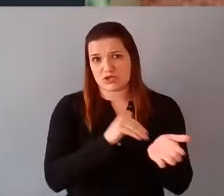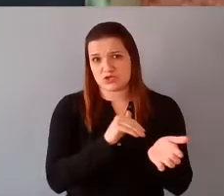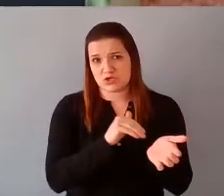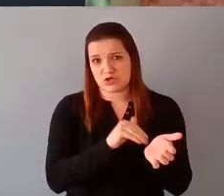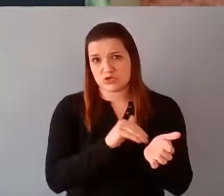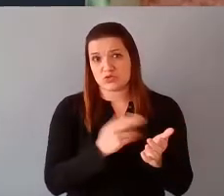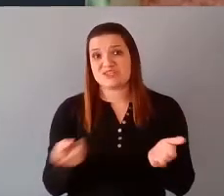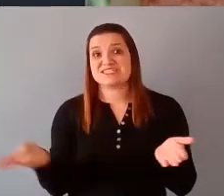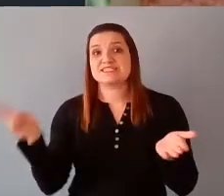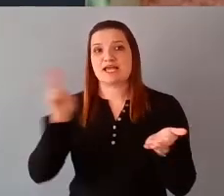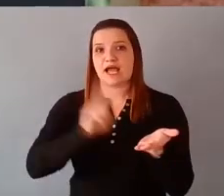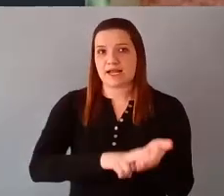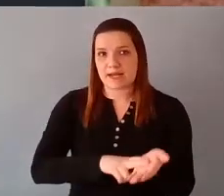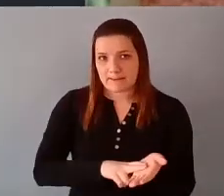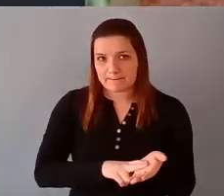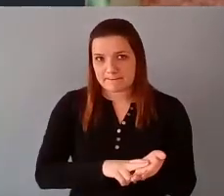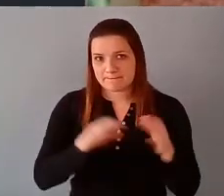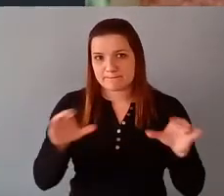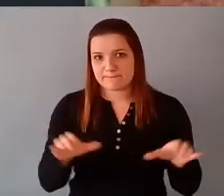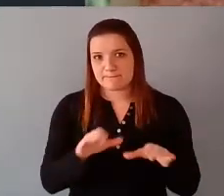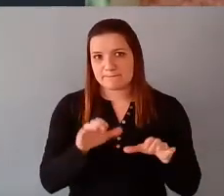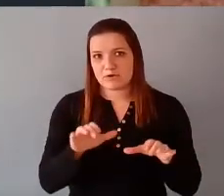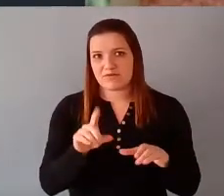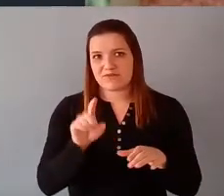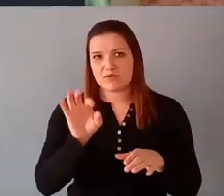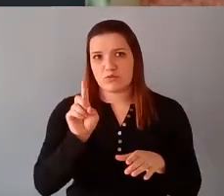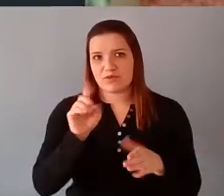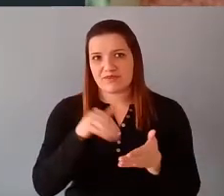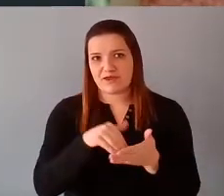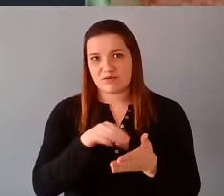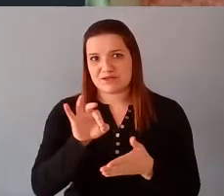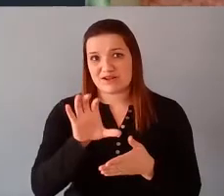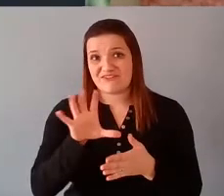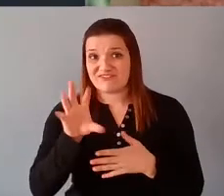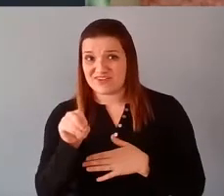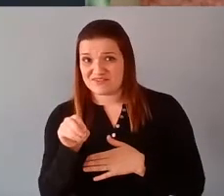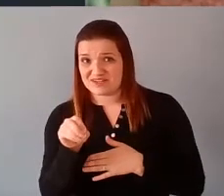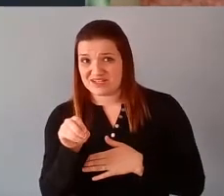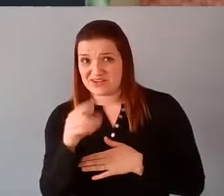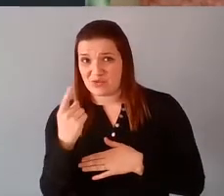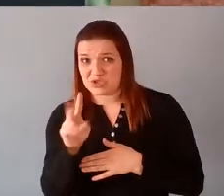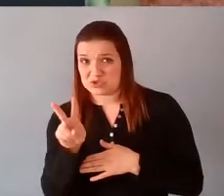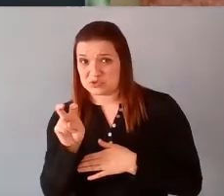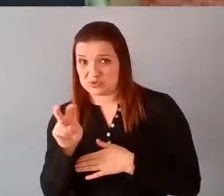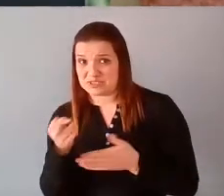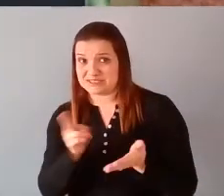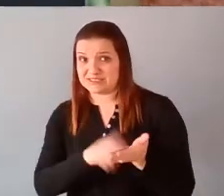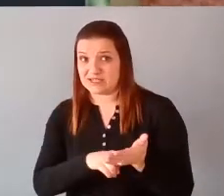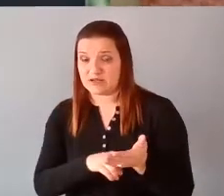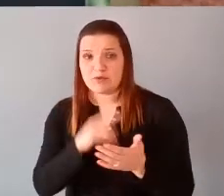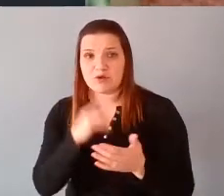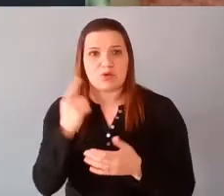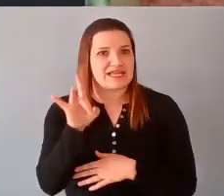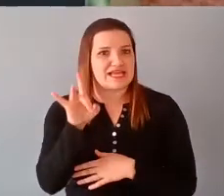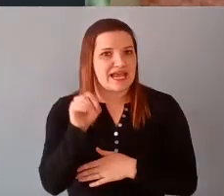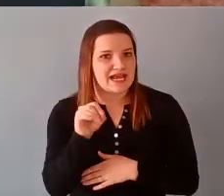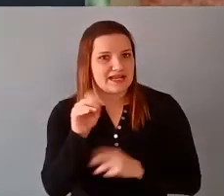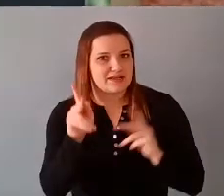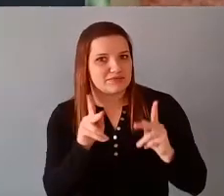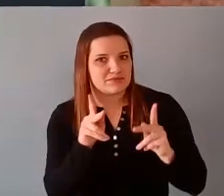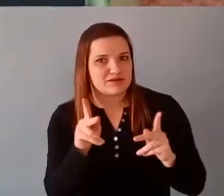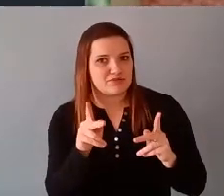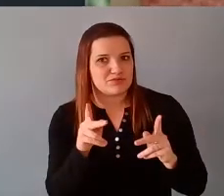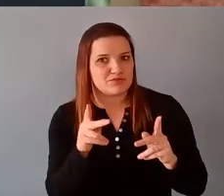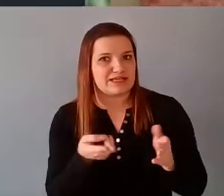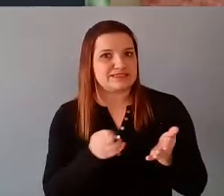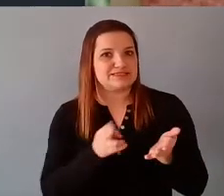had signed up of the 1,950. So, and only 80 something had